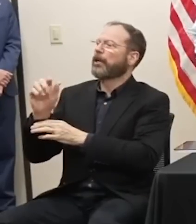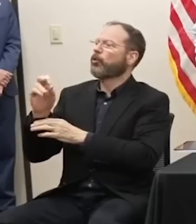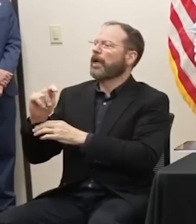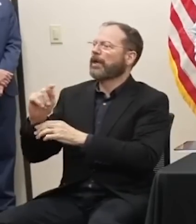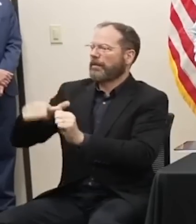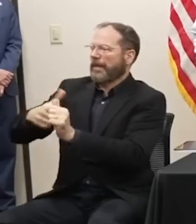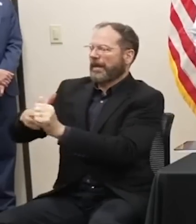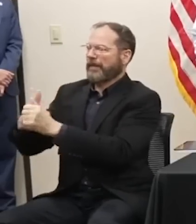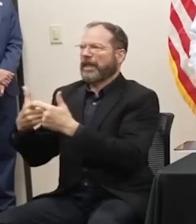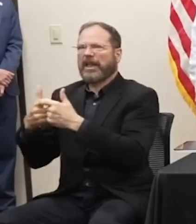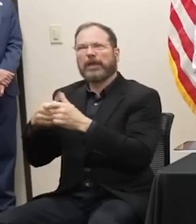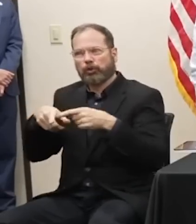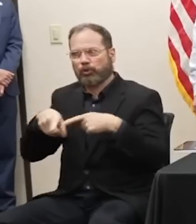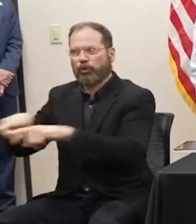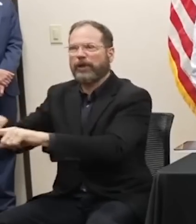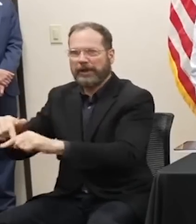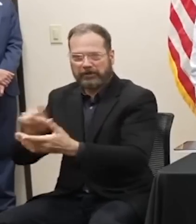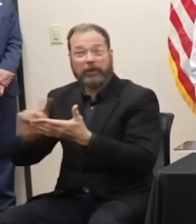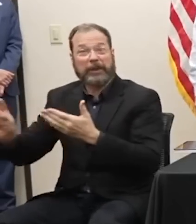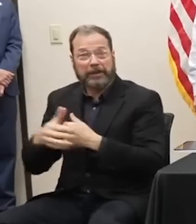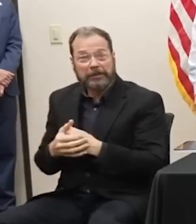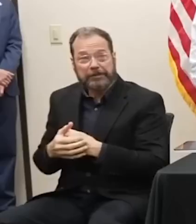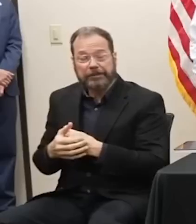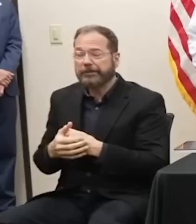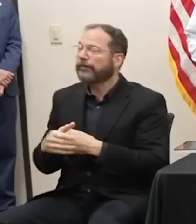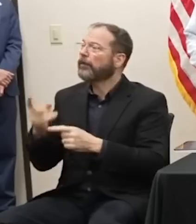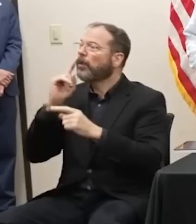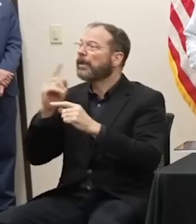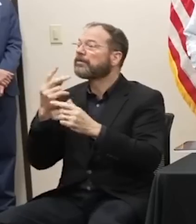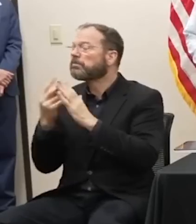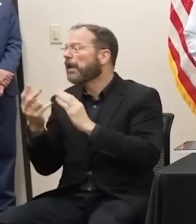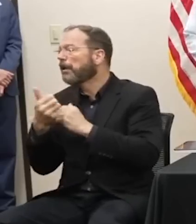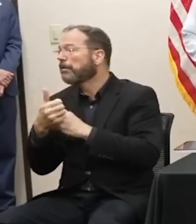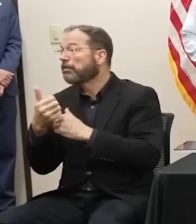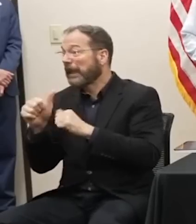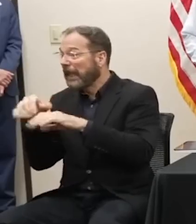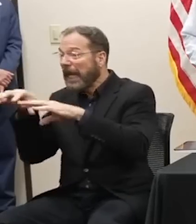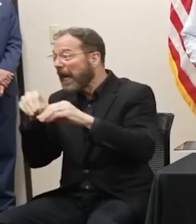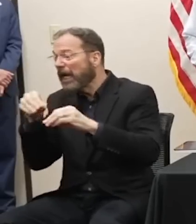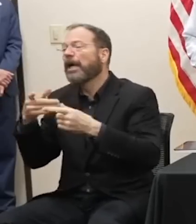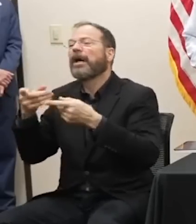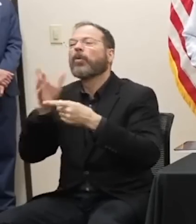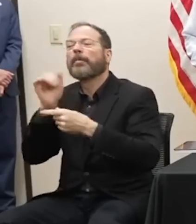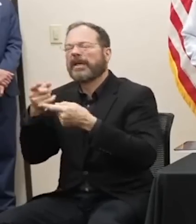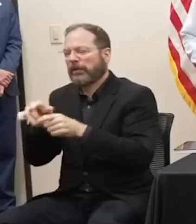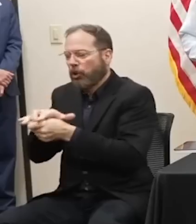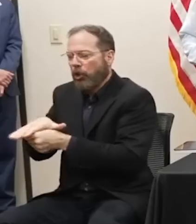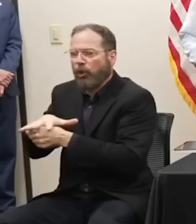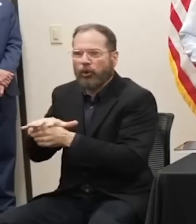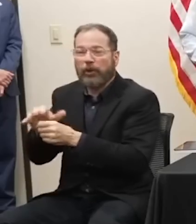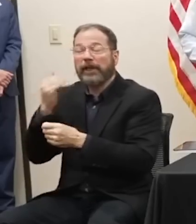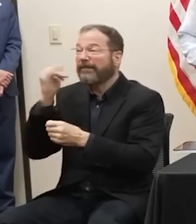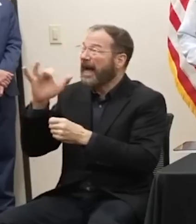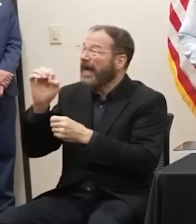reserves online throughout this entire week. We expect any outages, as noted before, to be local in nature. If